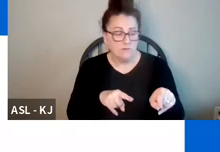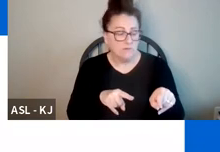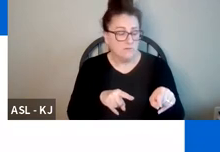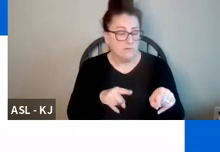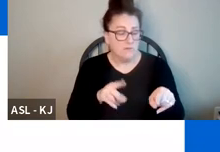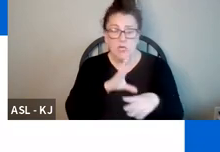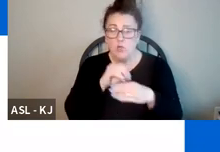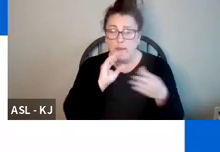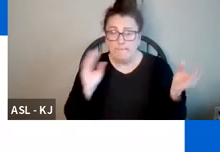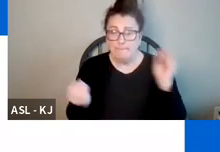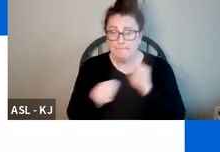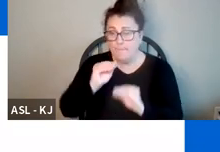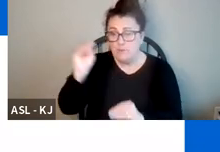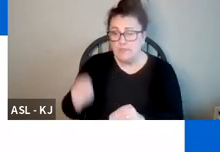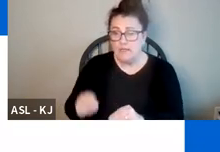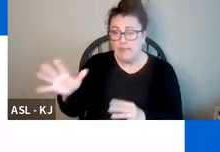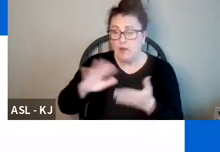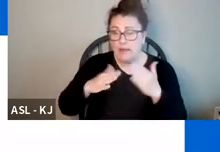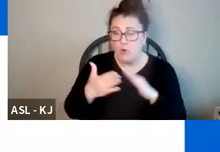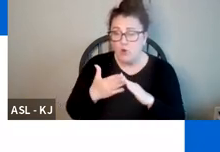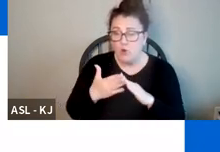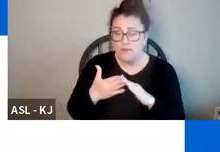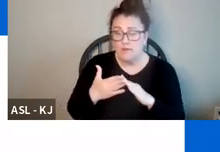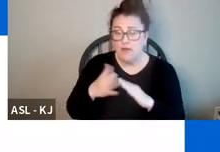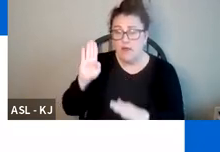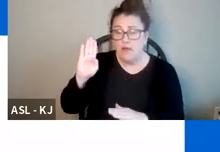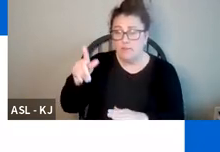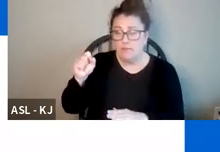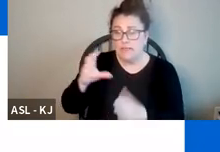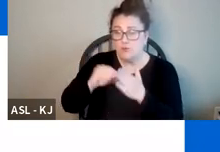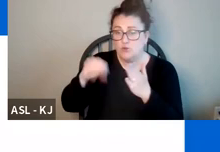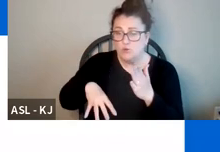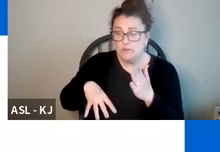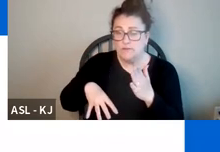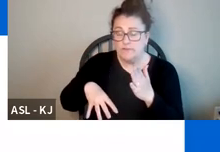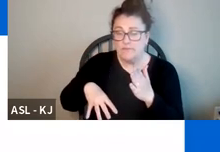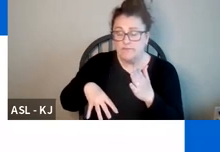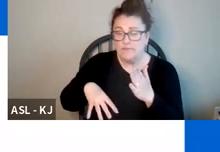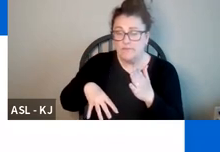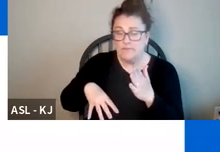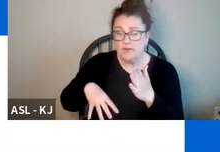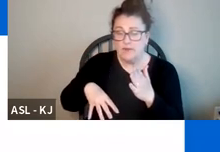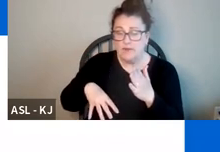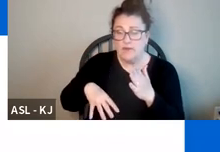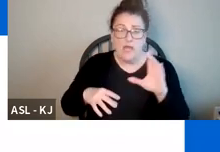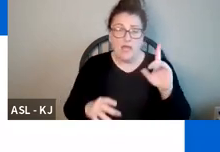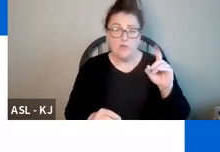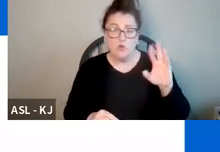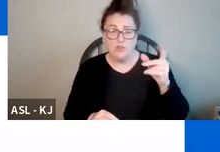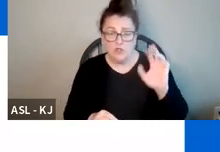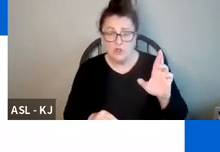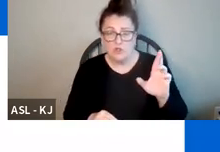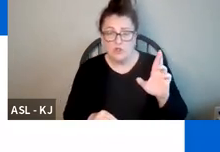percentage of respondents, were from those neighborhoods than our BPS students, where neighborhoods like Dorchester,